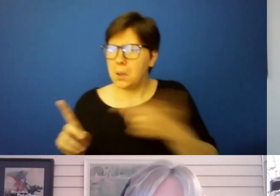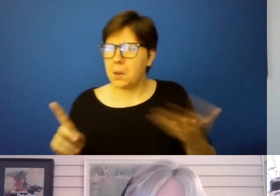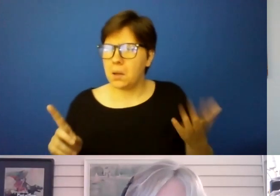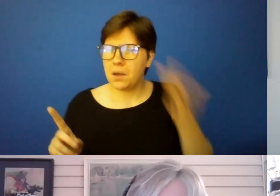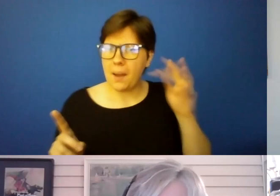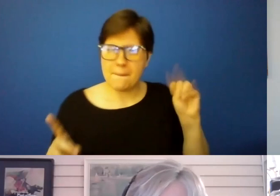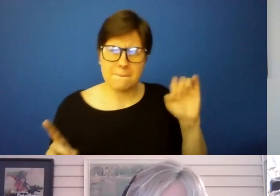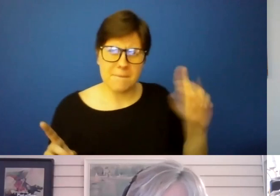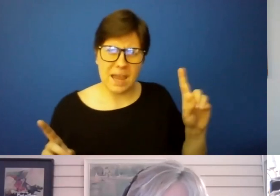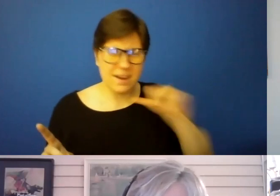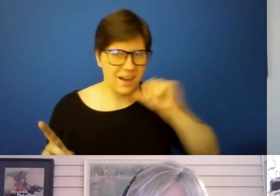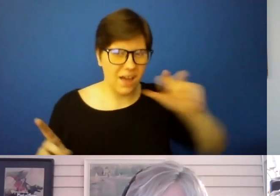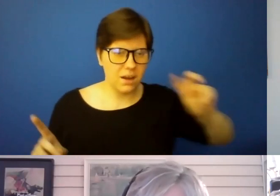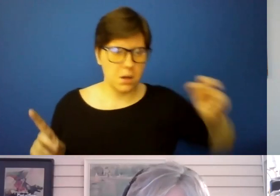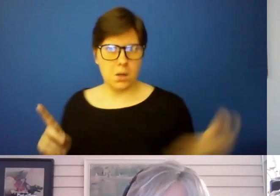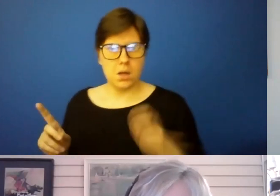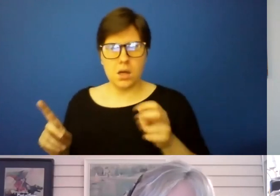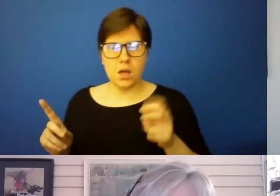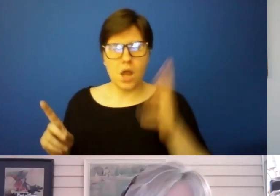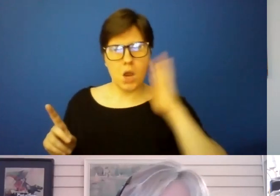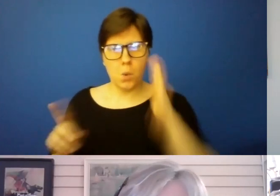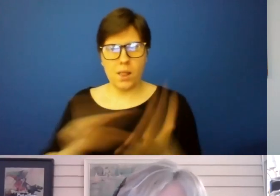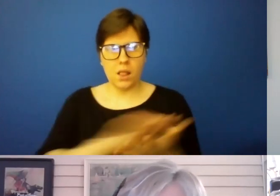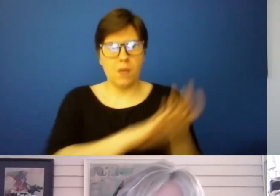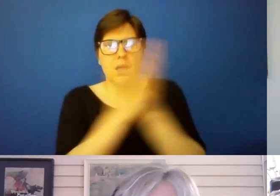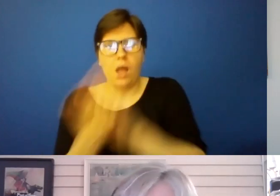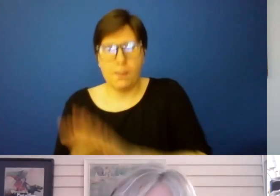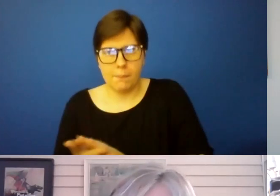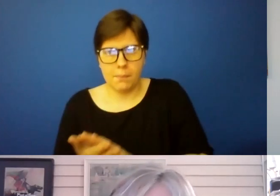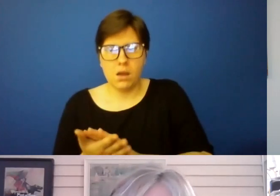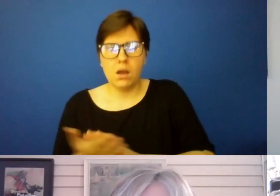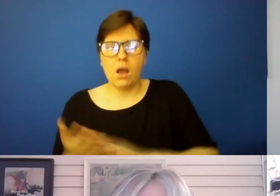from evolving into a decision that surrogates could make on behalf of people?